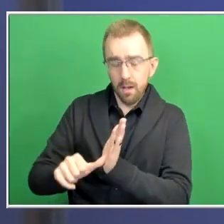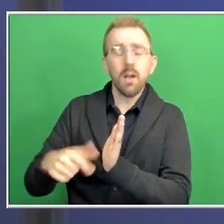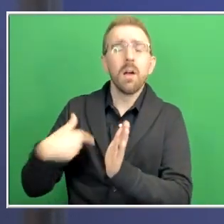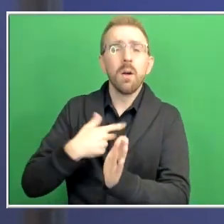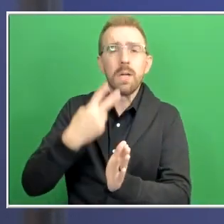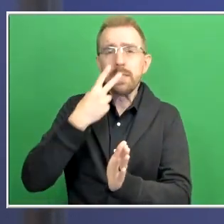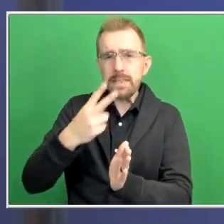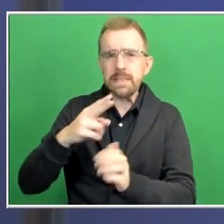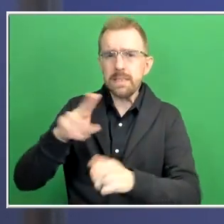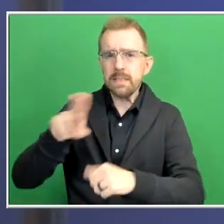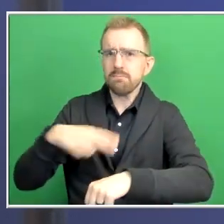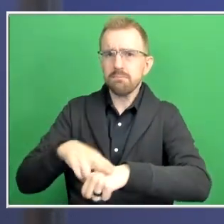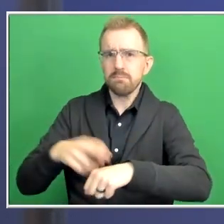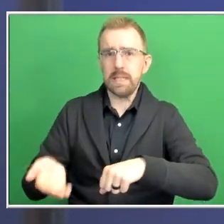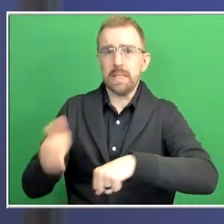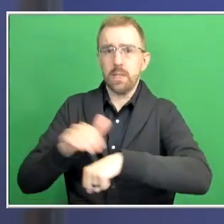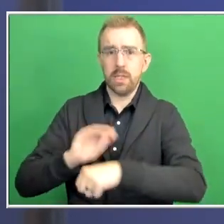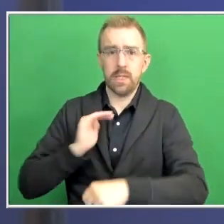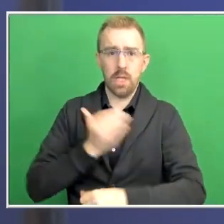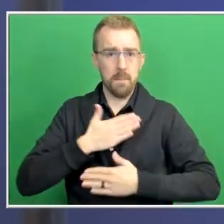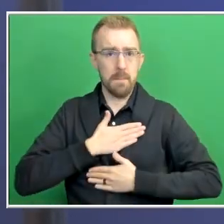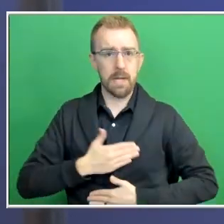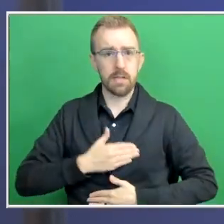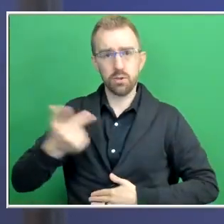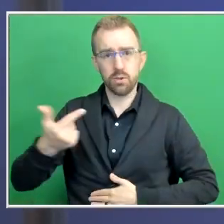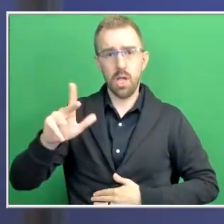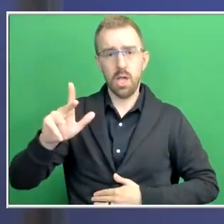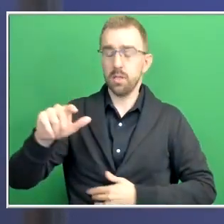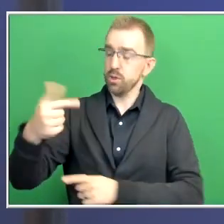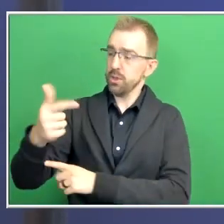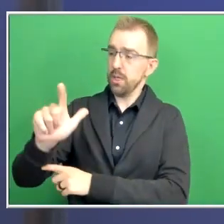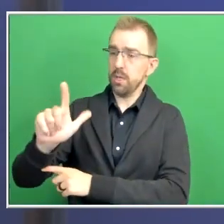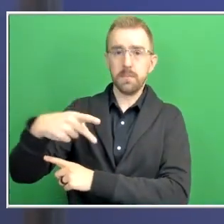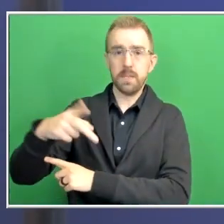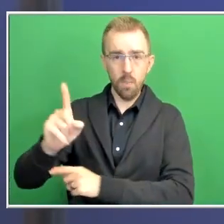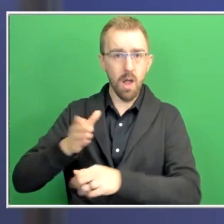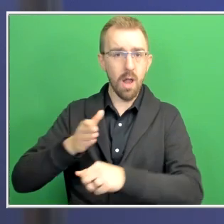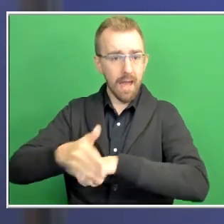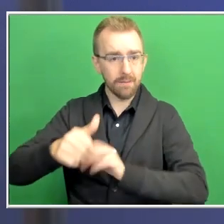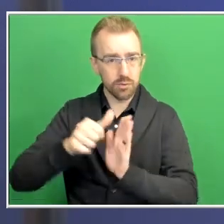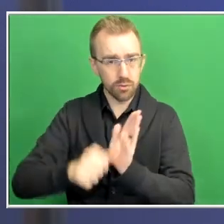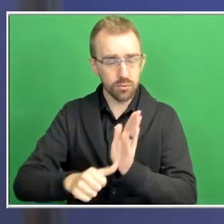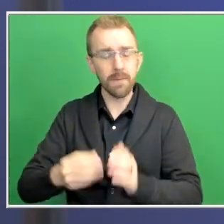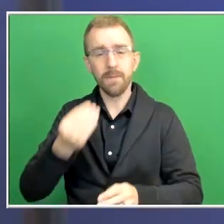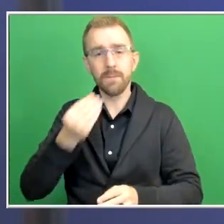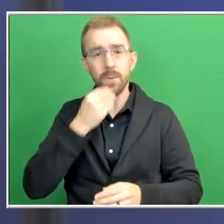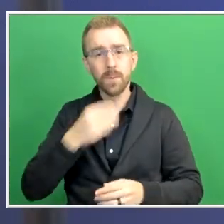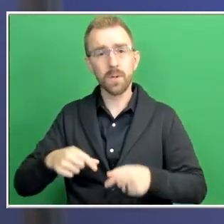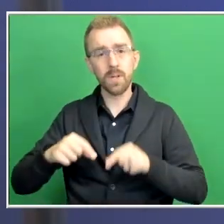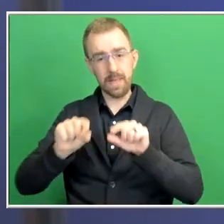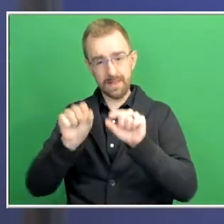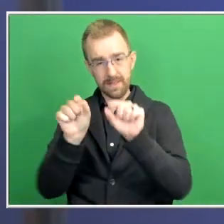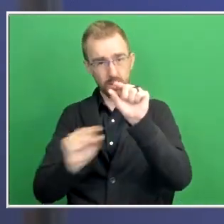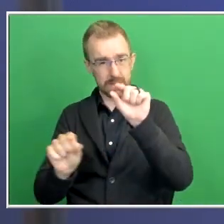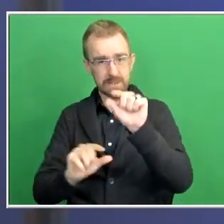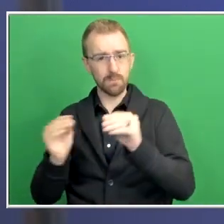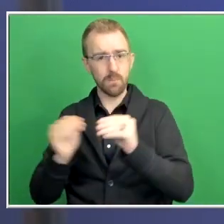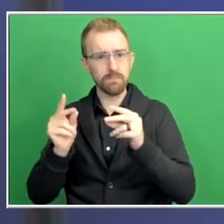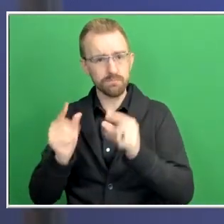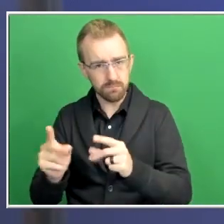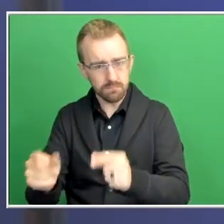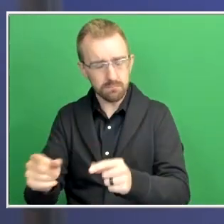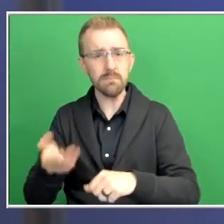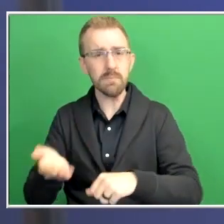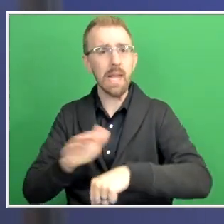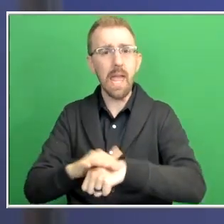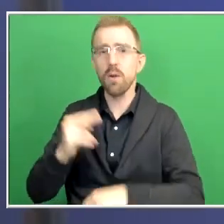natural increase in our body's own GLP-1 after surgery. With food entering the small intestine more rapidly, we have what's called enhanced nutrient sensing